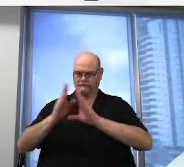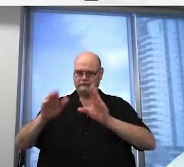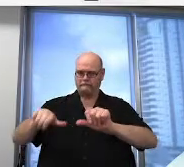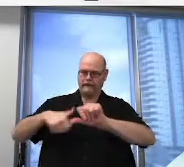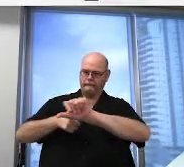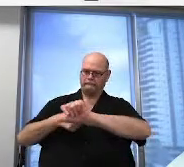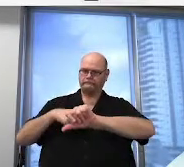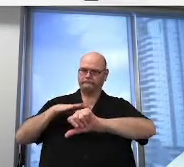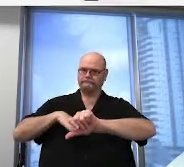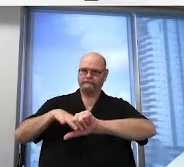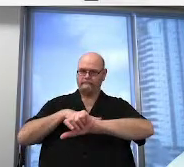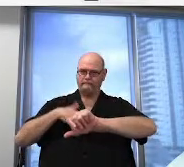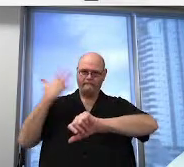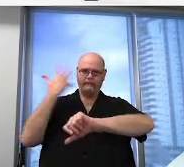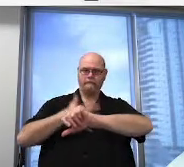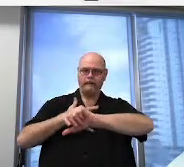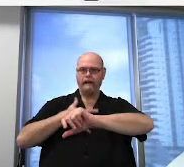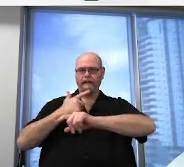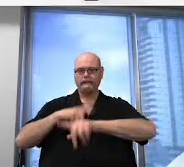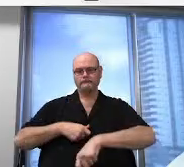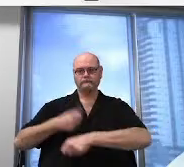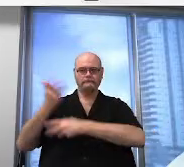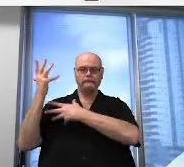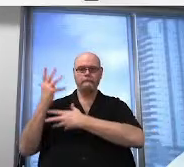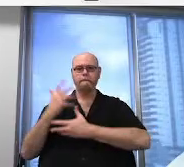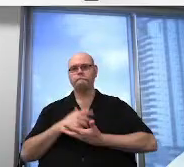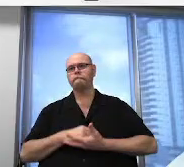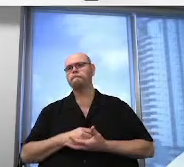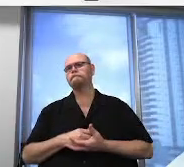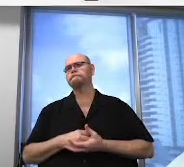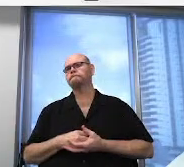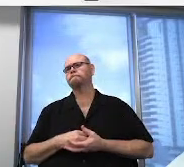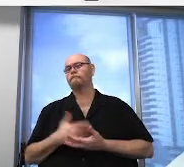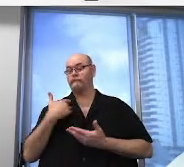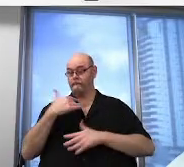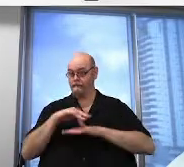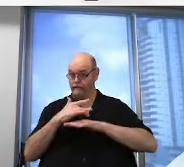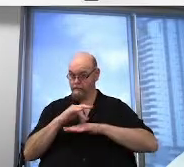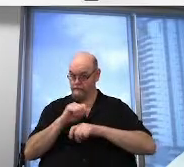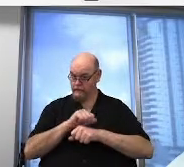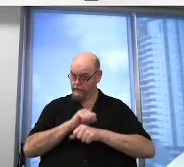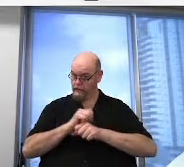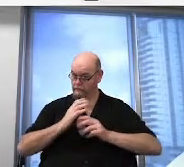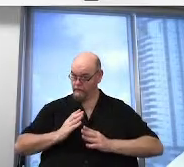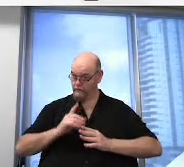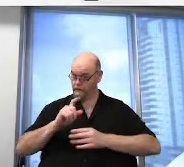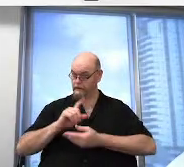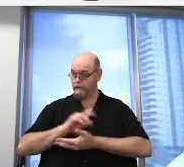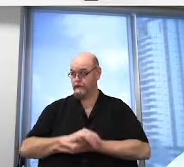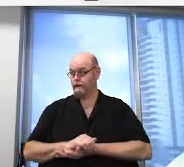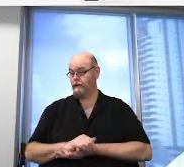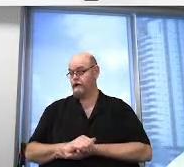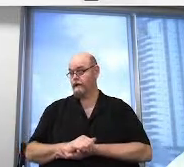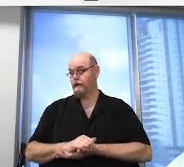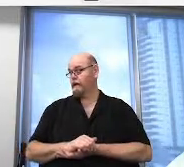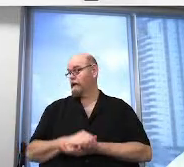So similar disposal side is that access issue. Availability of labor?